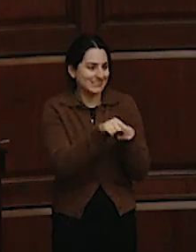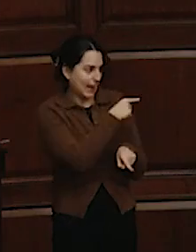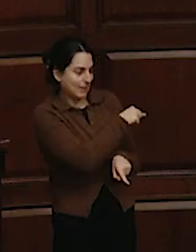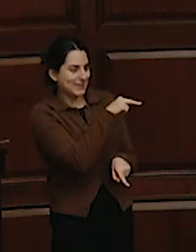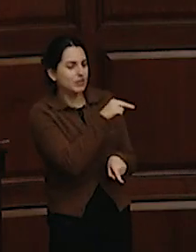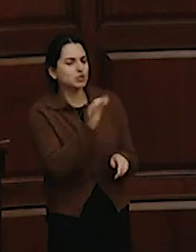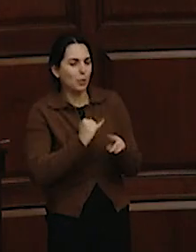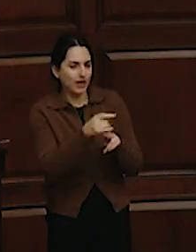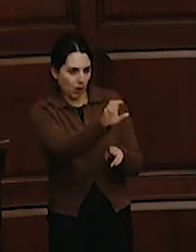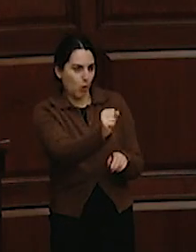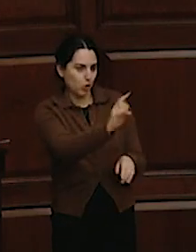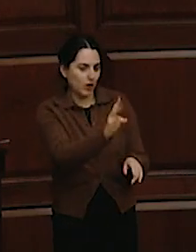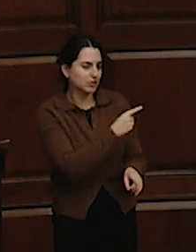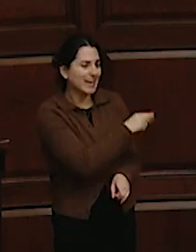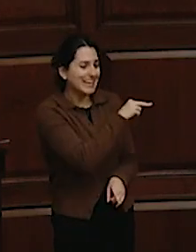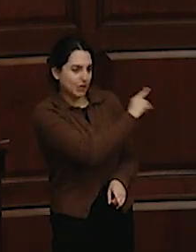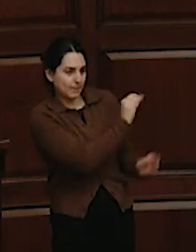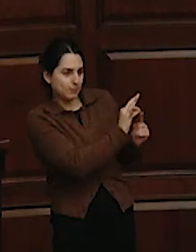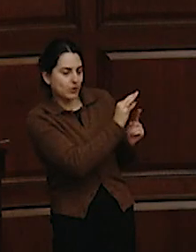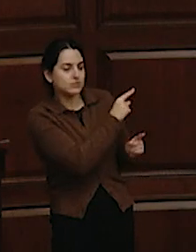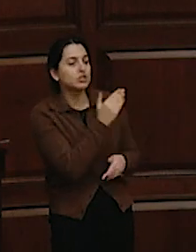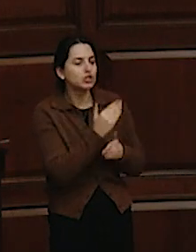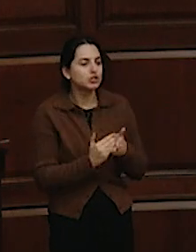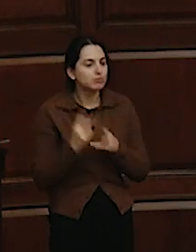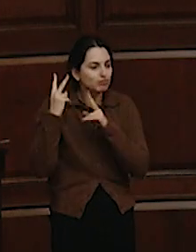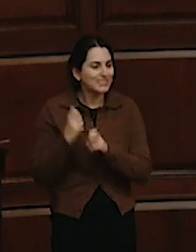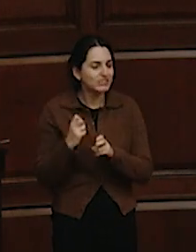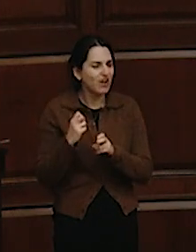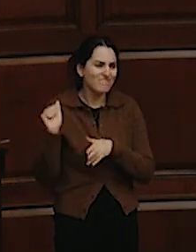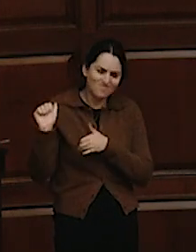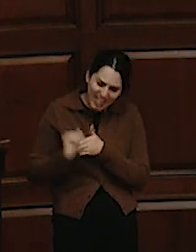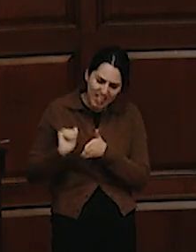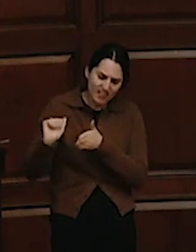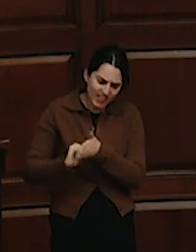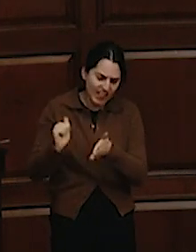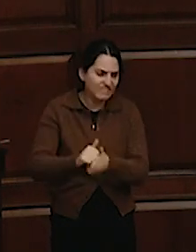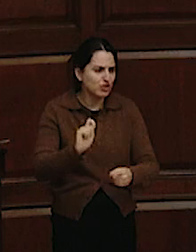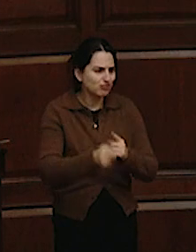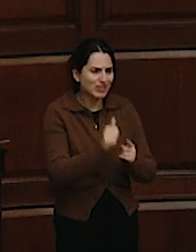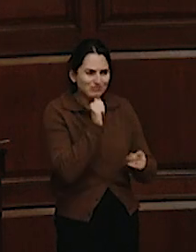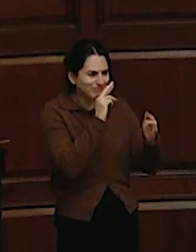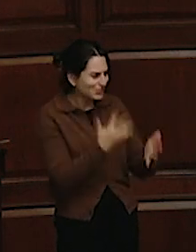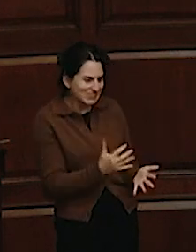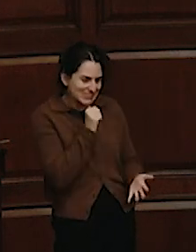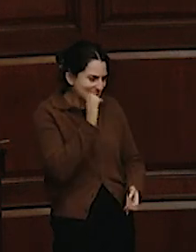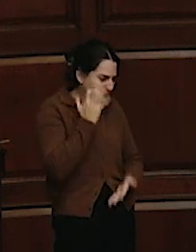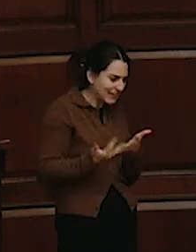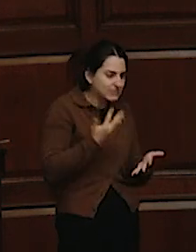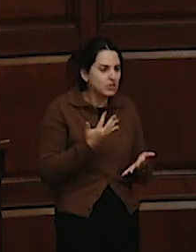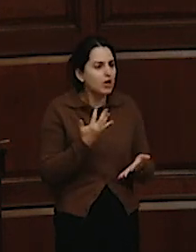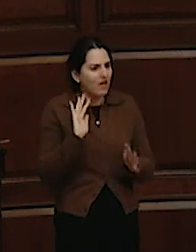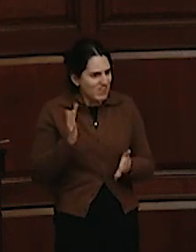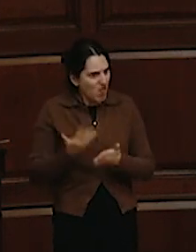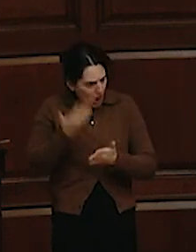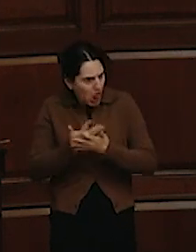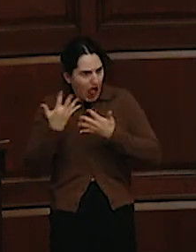think just to highlight even though some of these studies are failed trials and they don't reach their primary outcome, the lessons that you